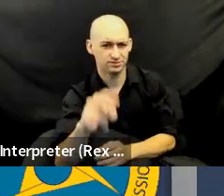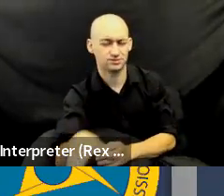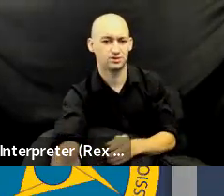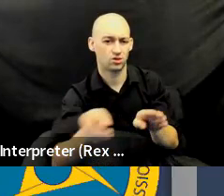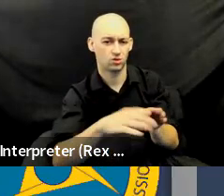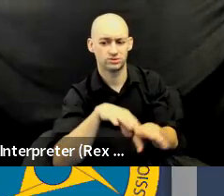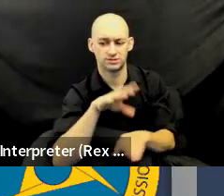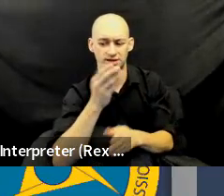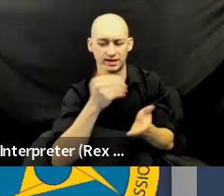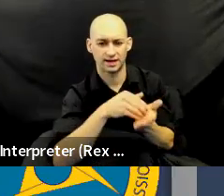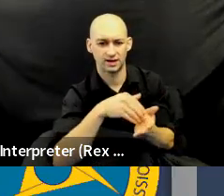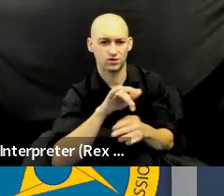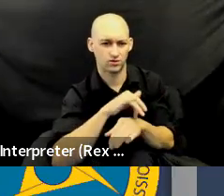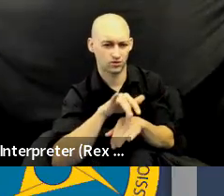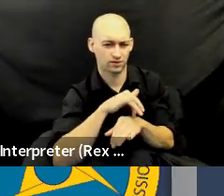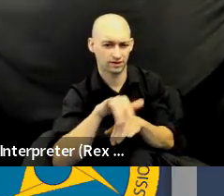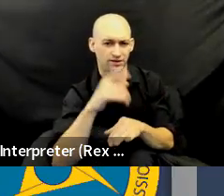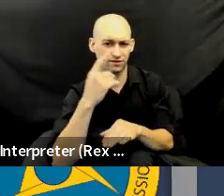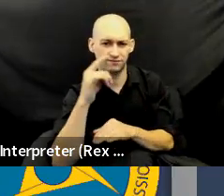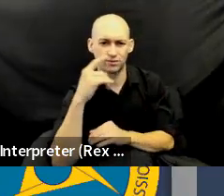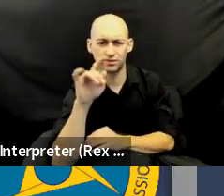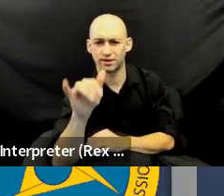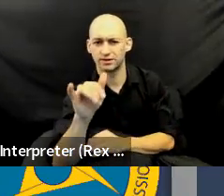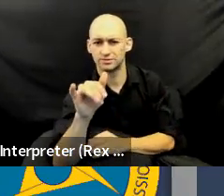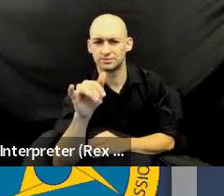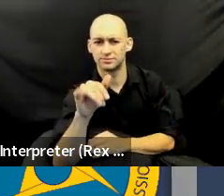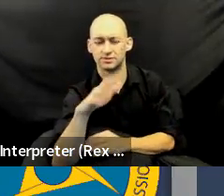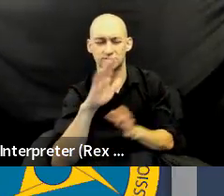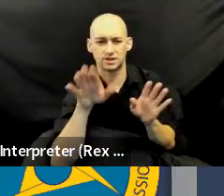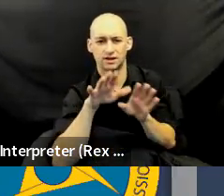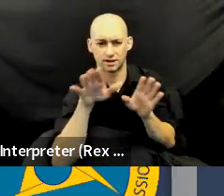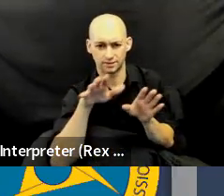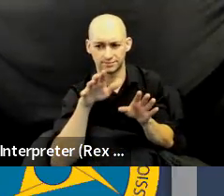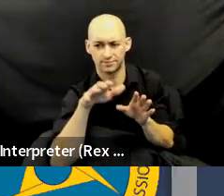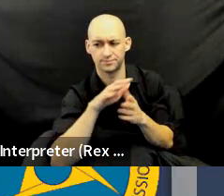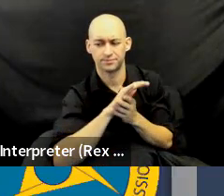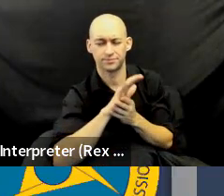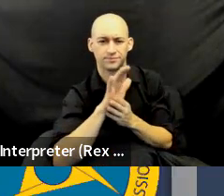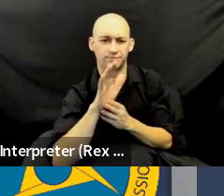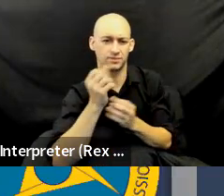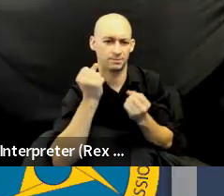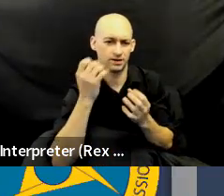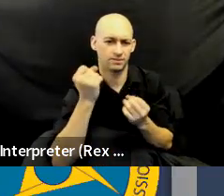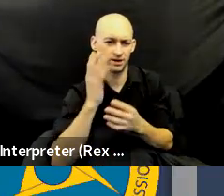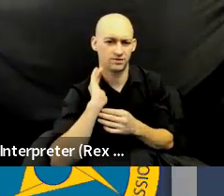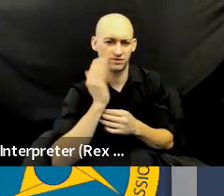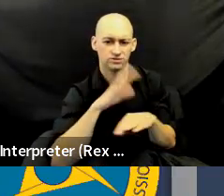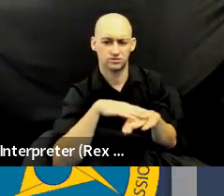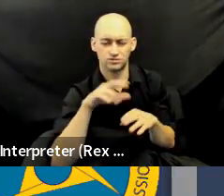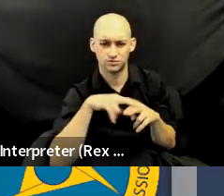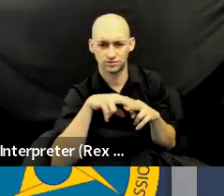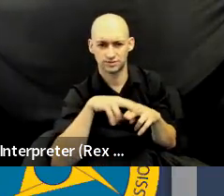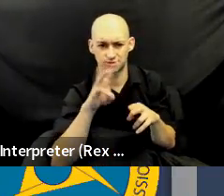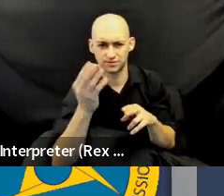again, early in the first that Sunday. There were so many of us on the train at 6:15